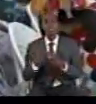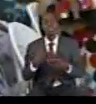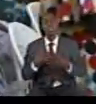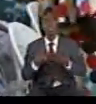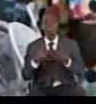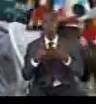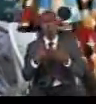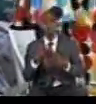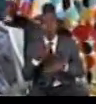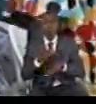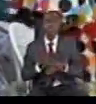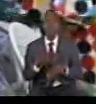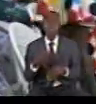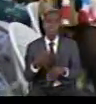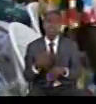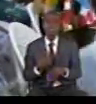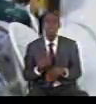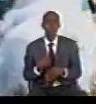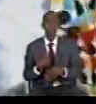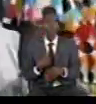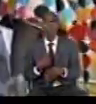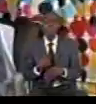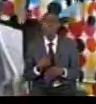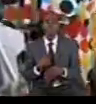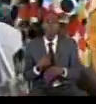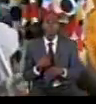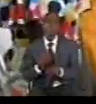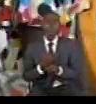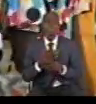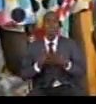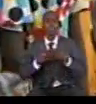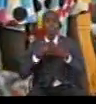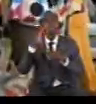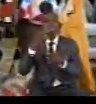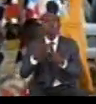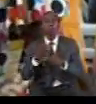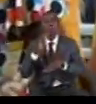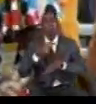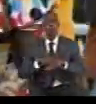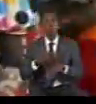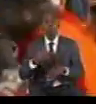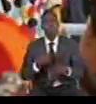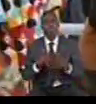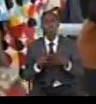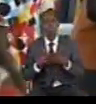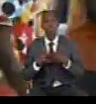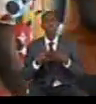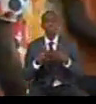Breathe now. Just breathe your name upon me.